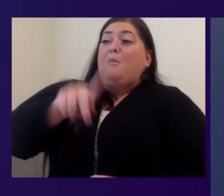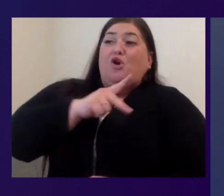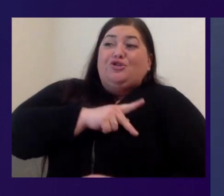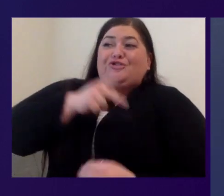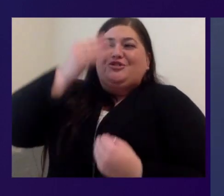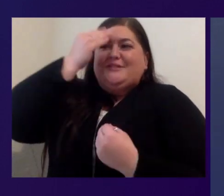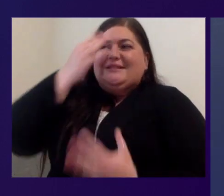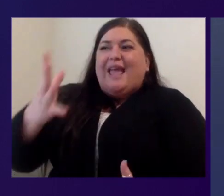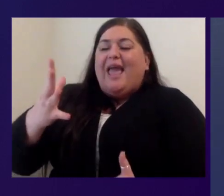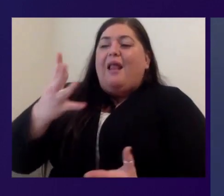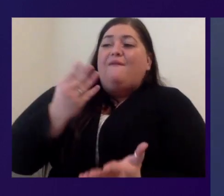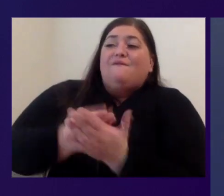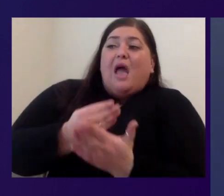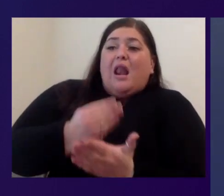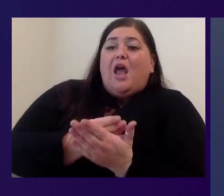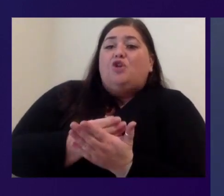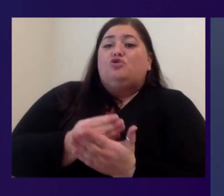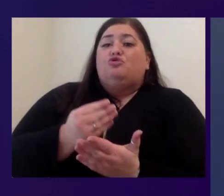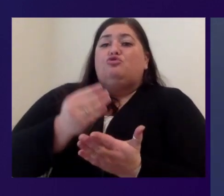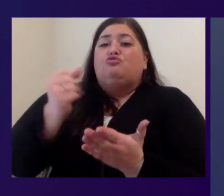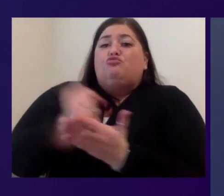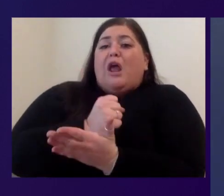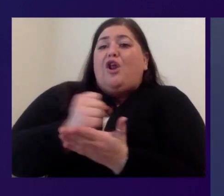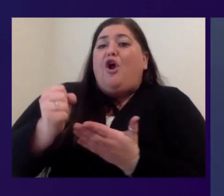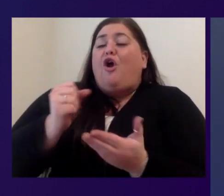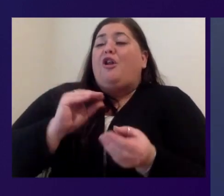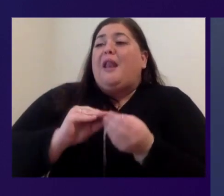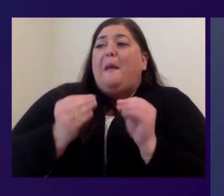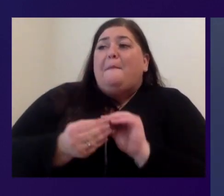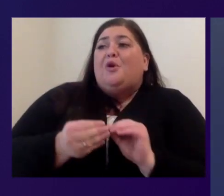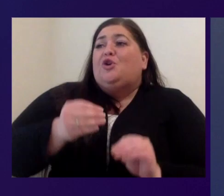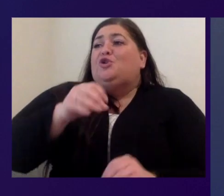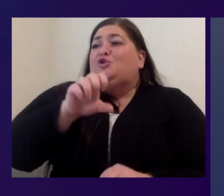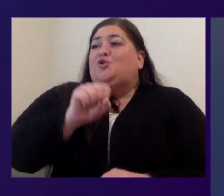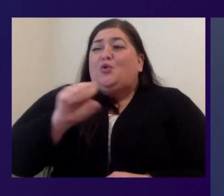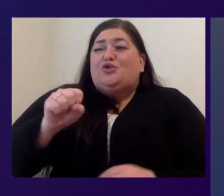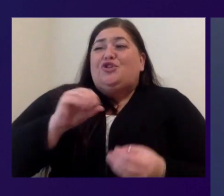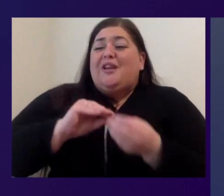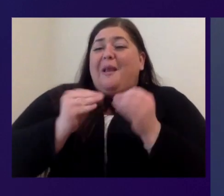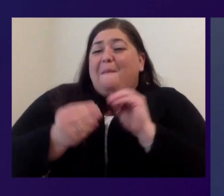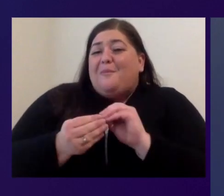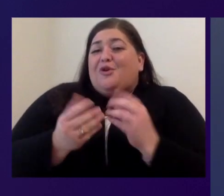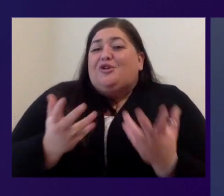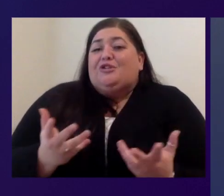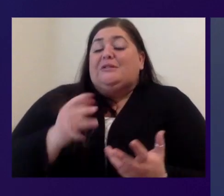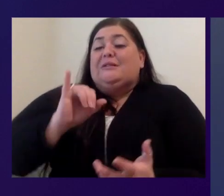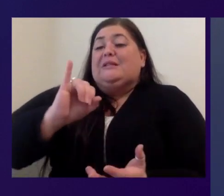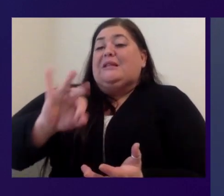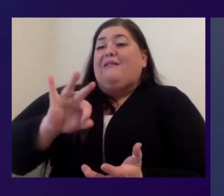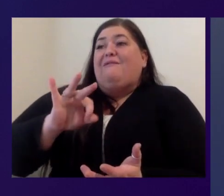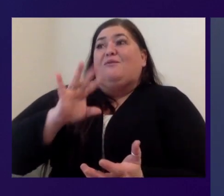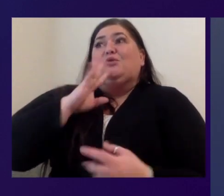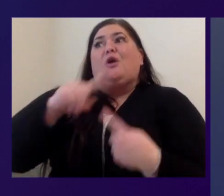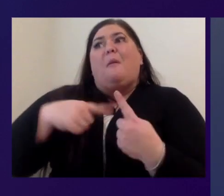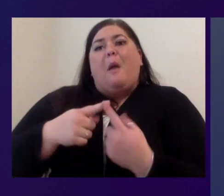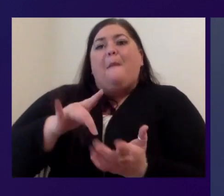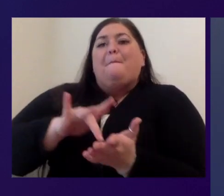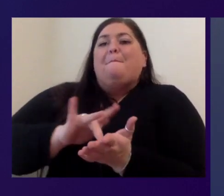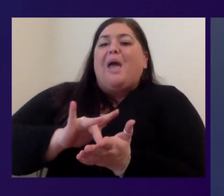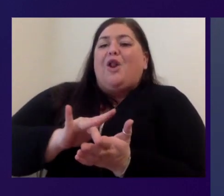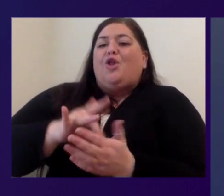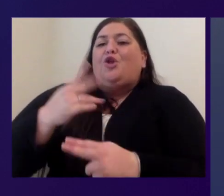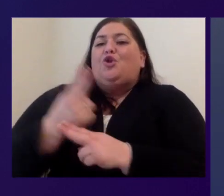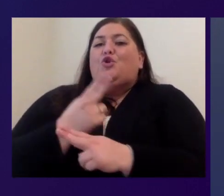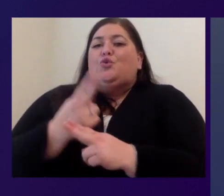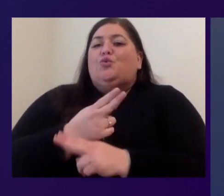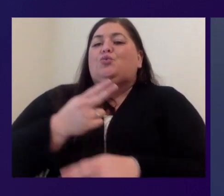that's financial data, credit card numbers, social security numbers, and then if we talk about medical usage, we were just mentioning HIPAA